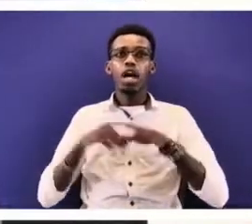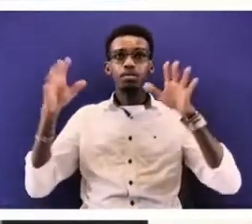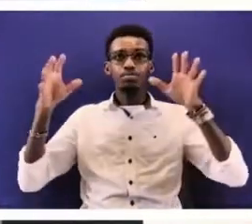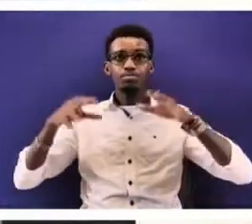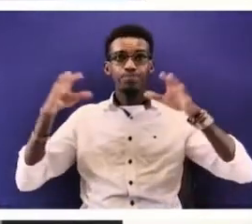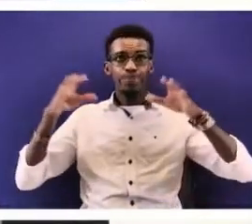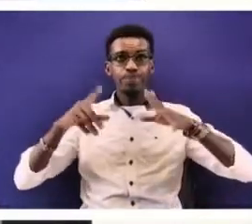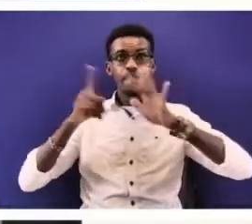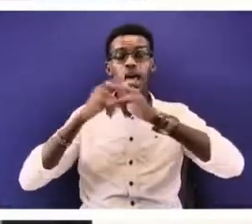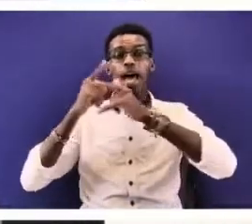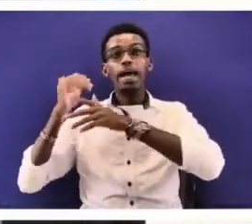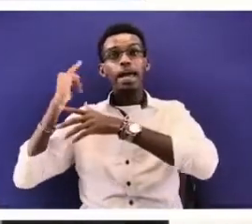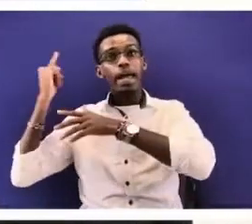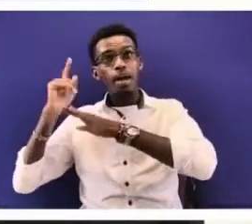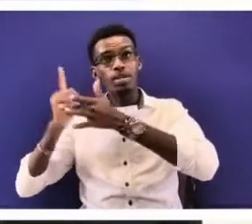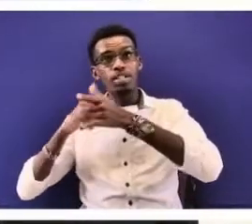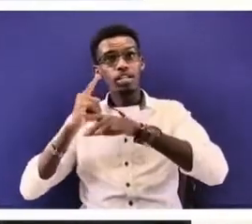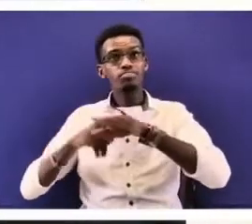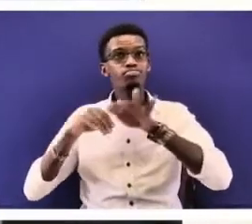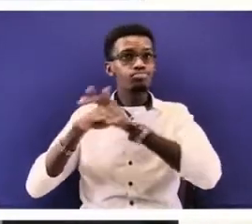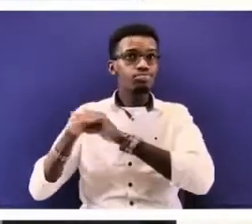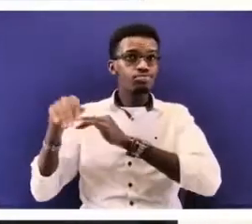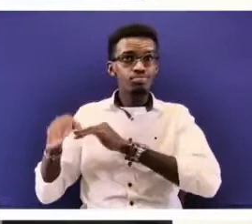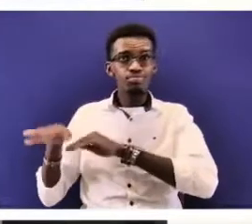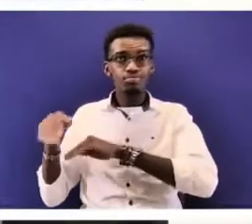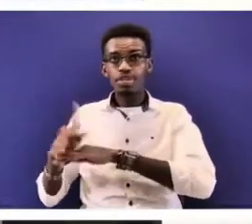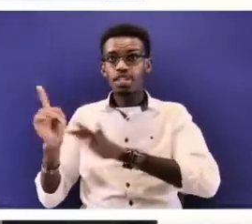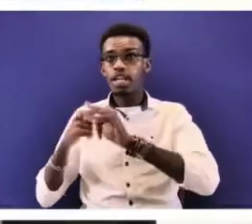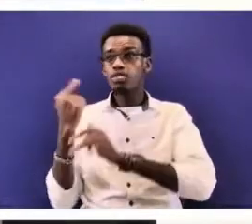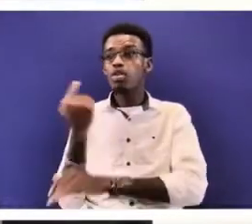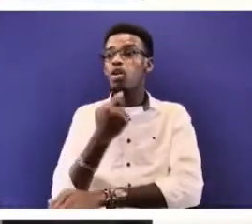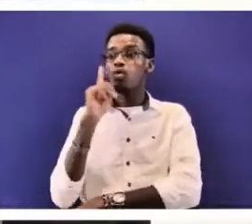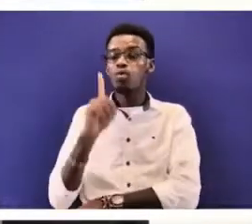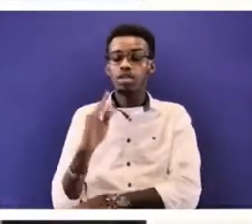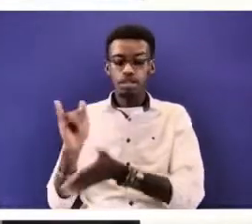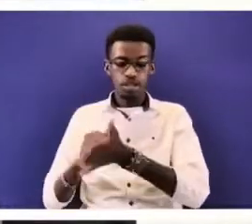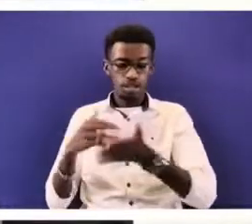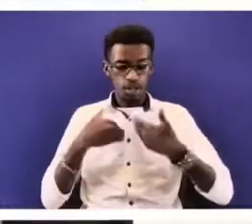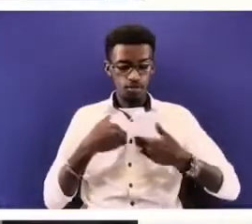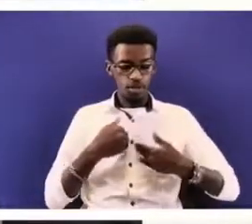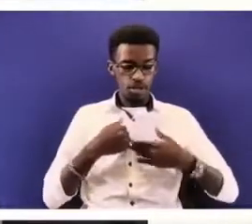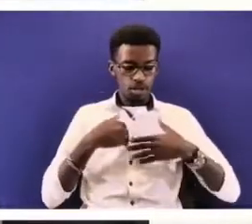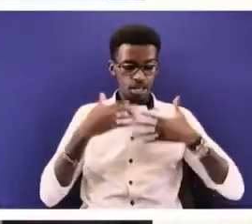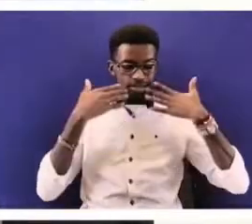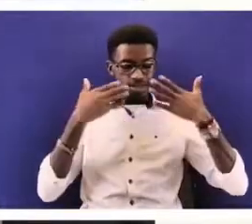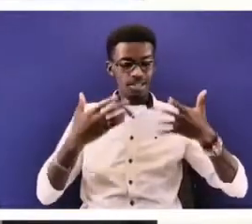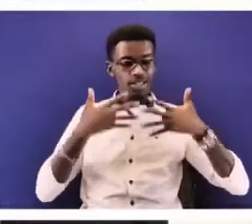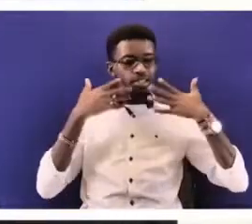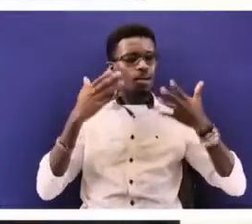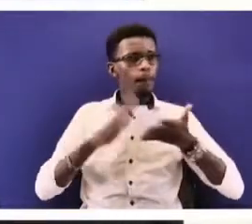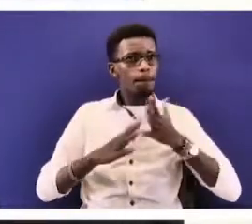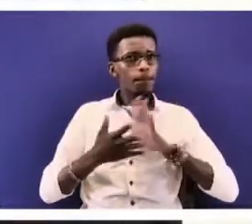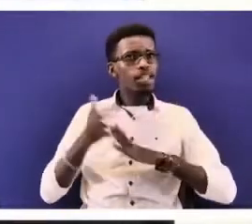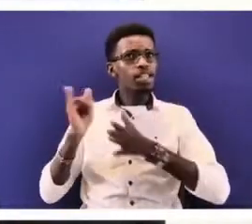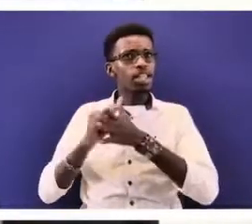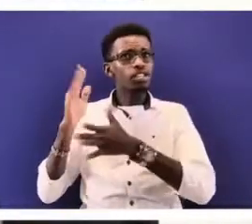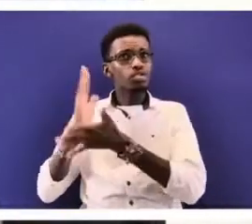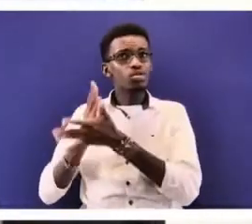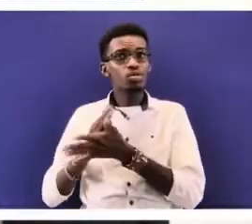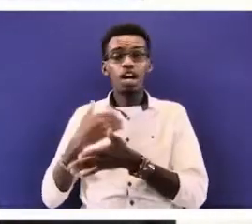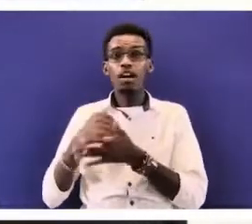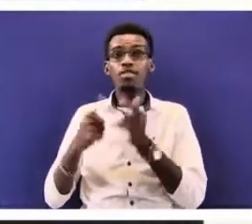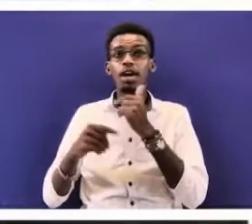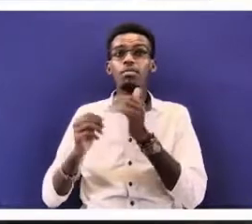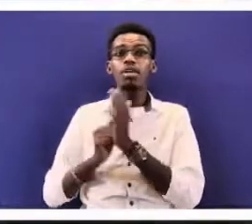And imagine if you planted something and you were the only one with that crop, how glad you would be that your sukuma has come